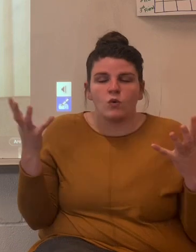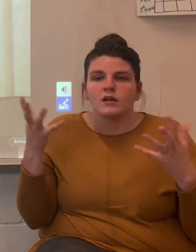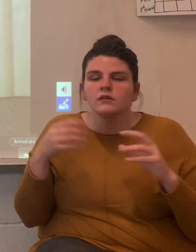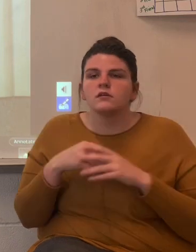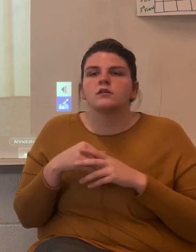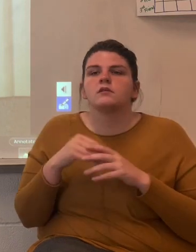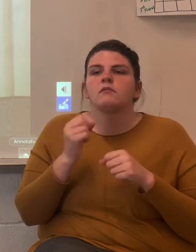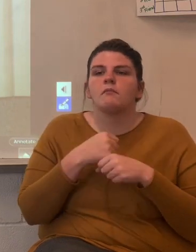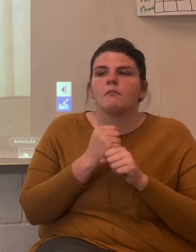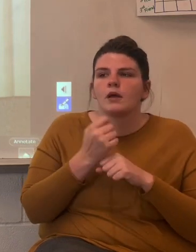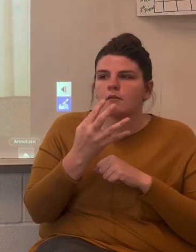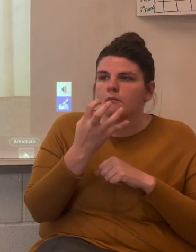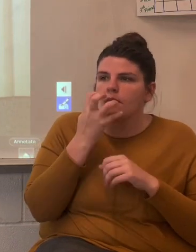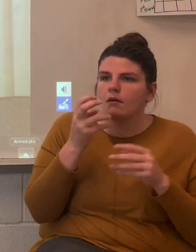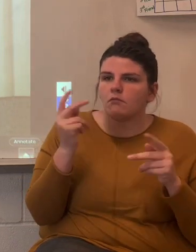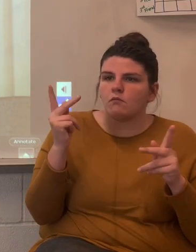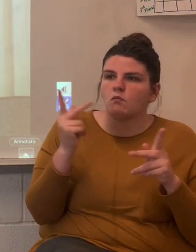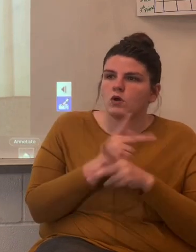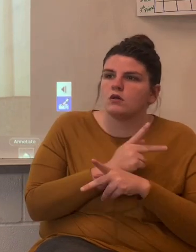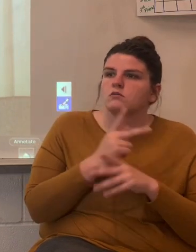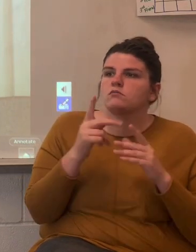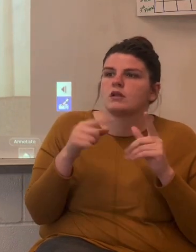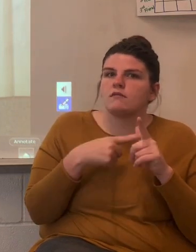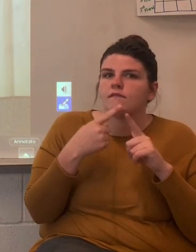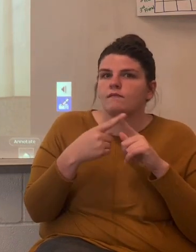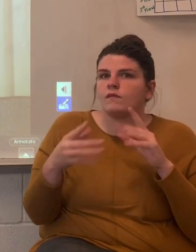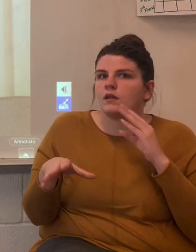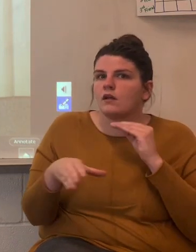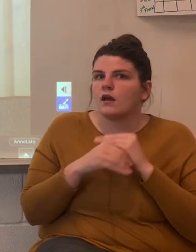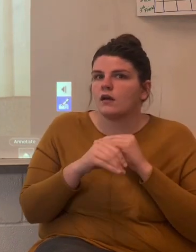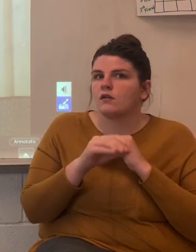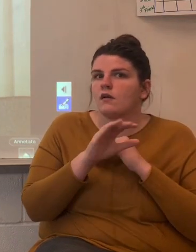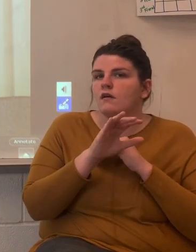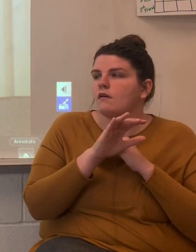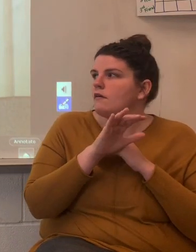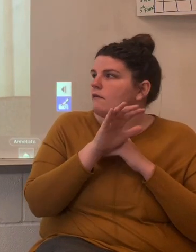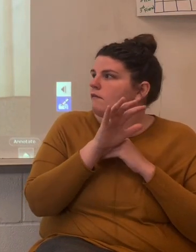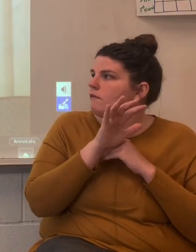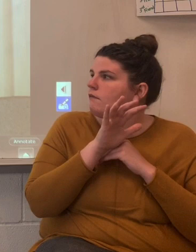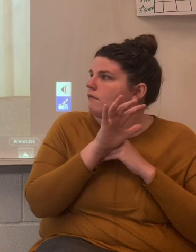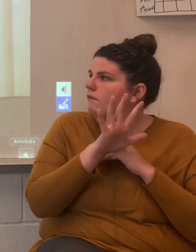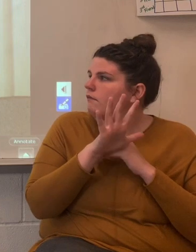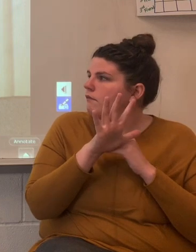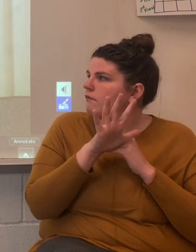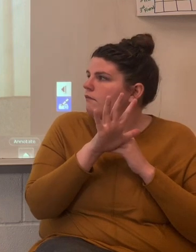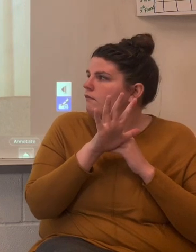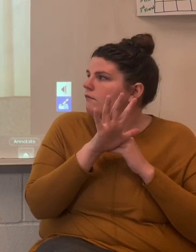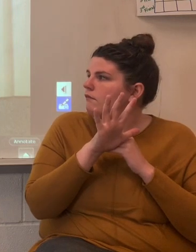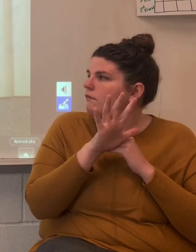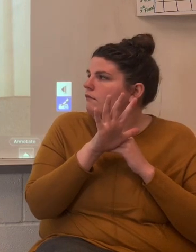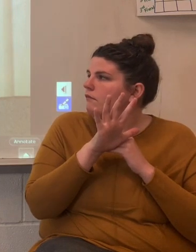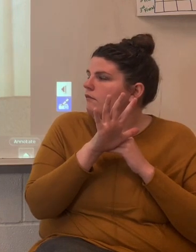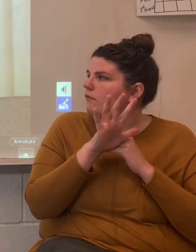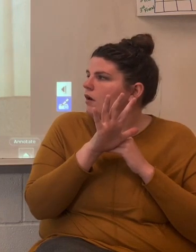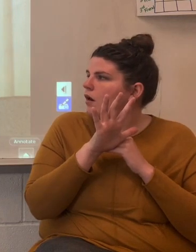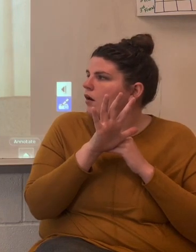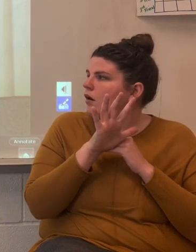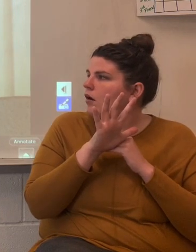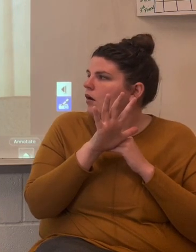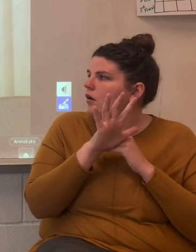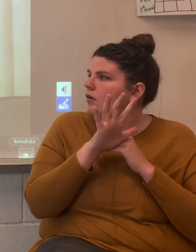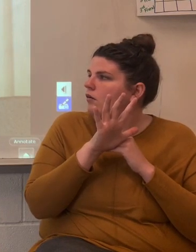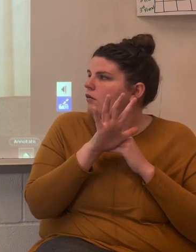and add. So we have 5 over 1 times 2 is 4 plus 1 is 5 over